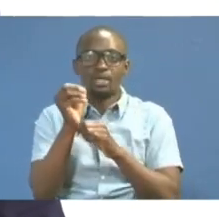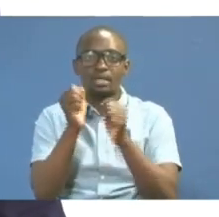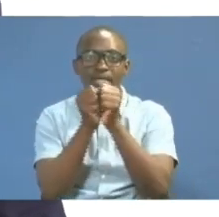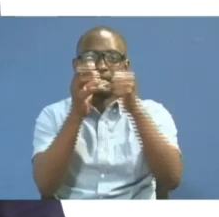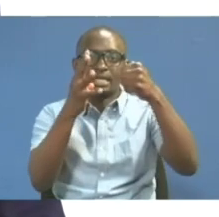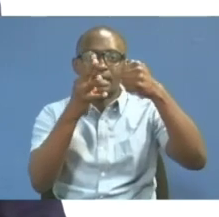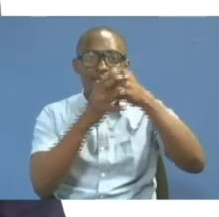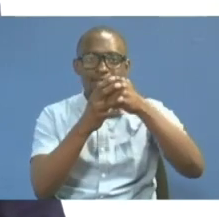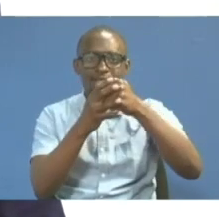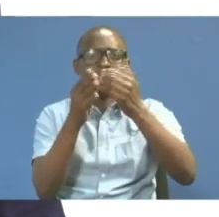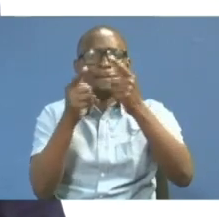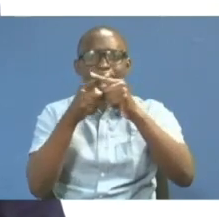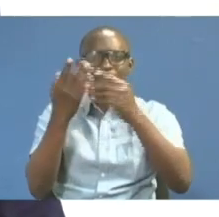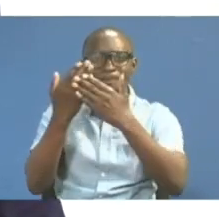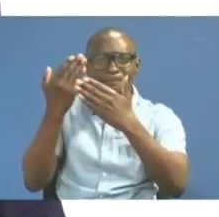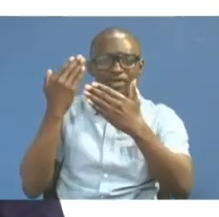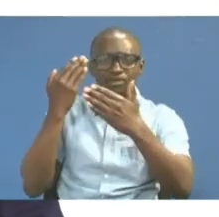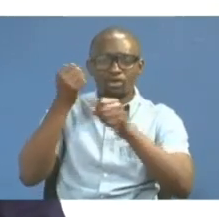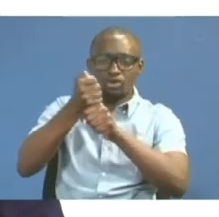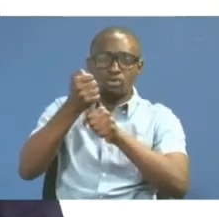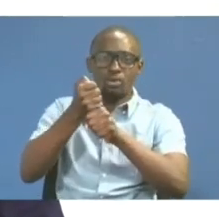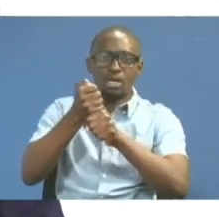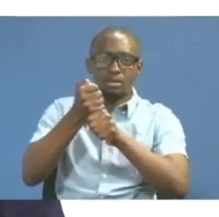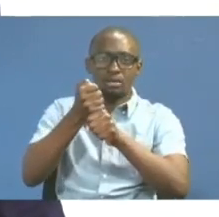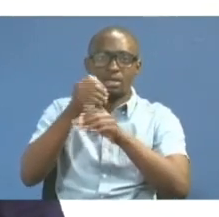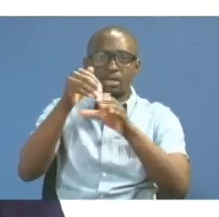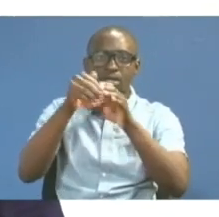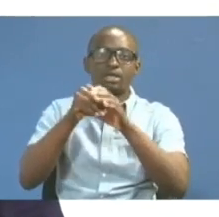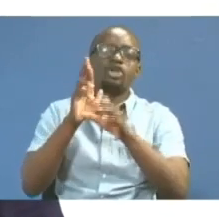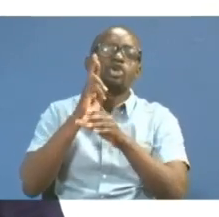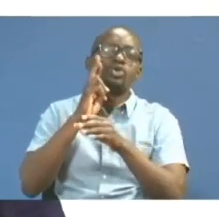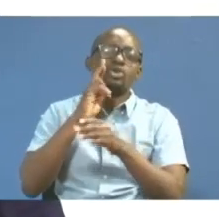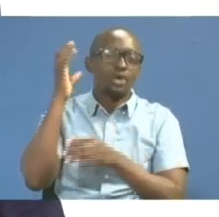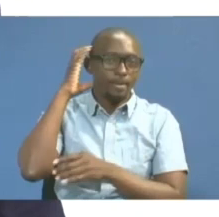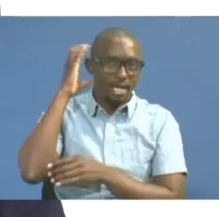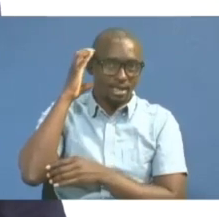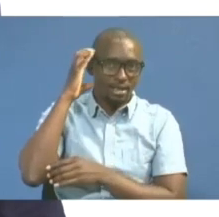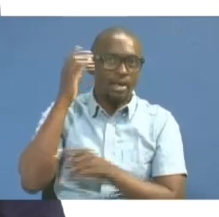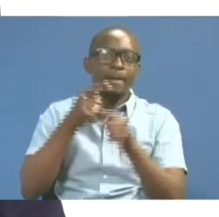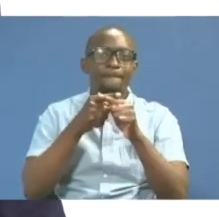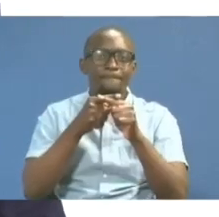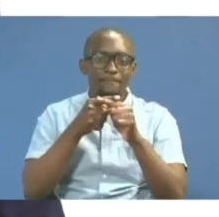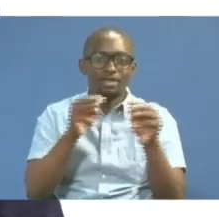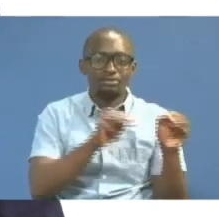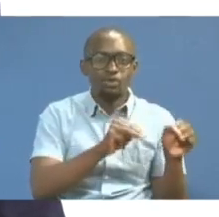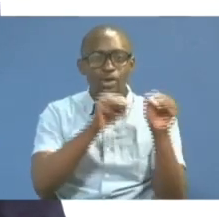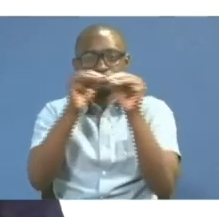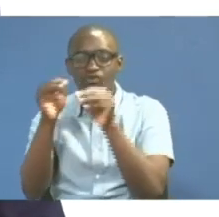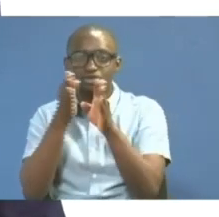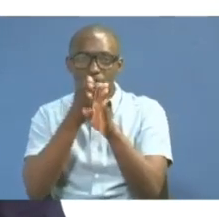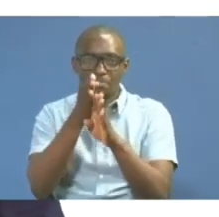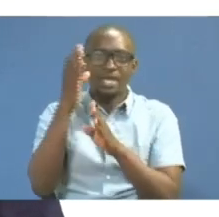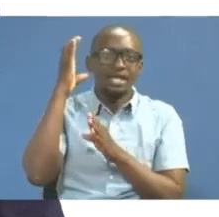since 2019. Previously, it was operating at Royal Campus,